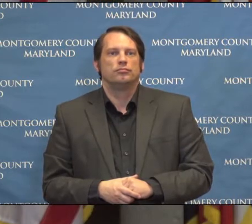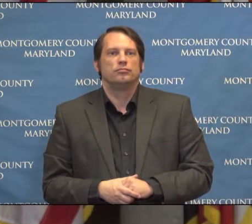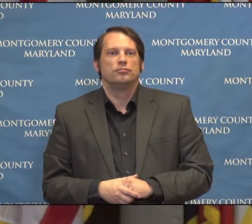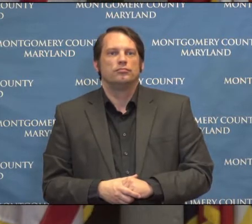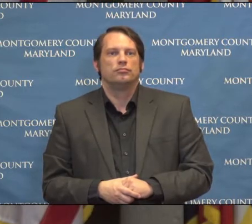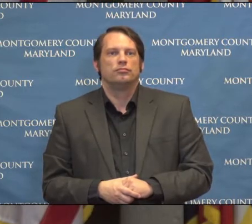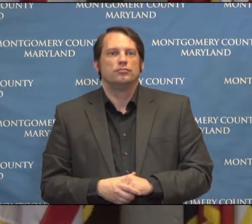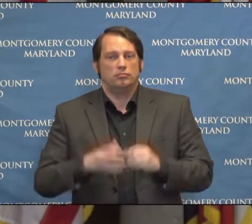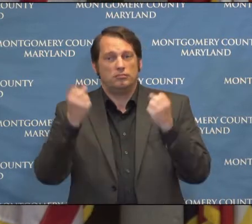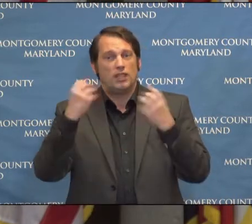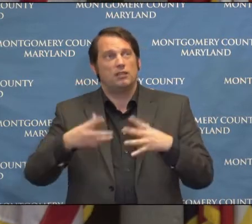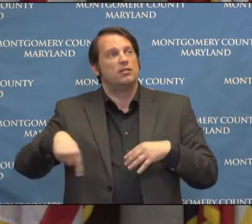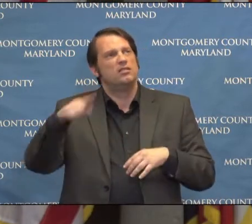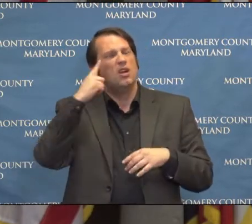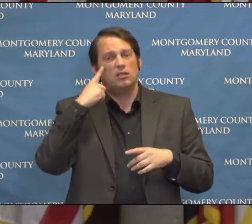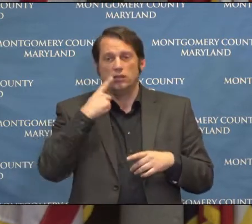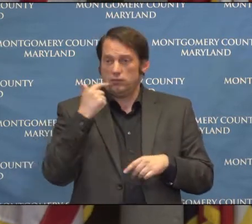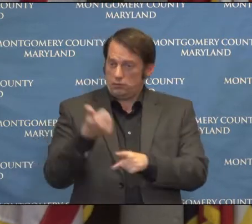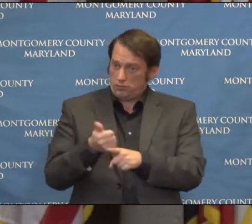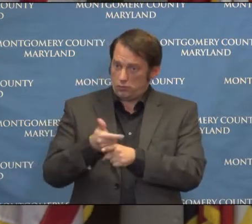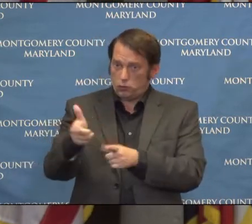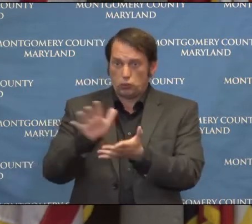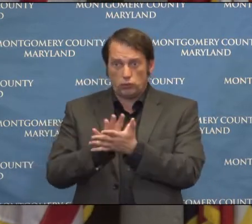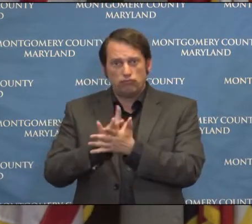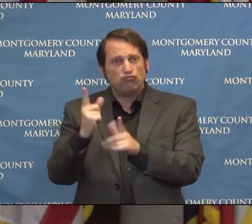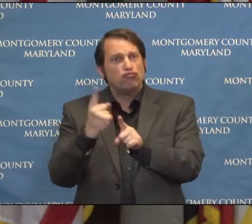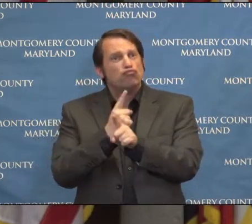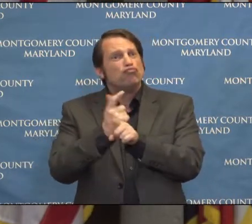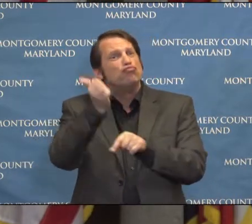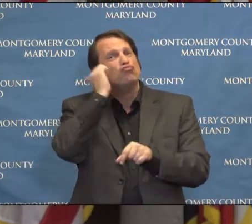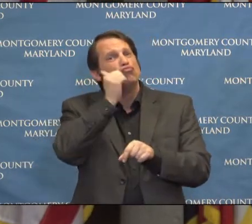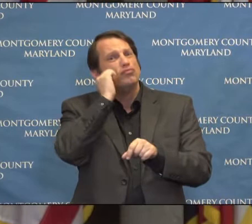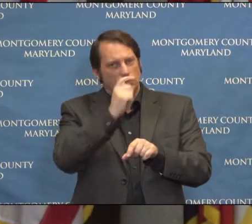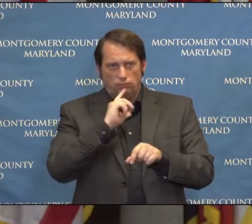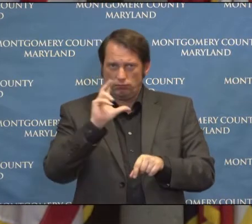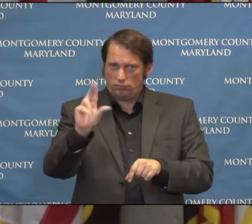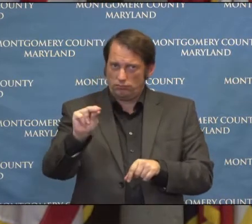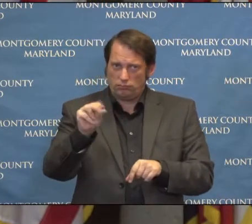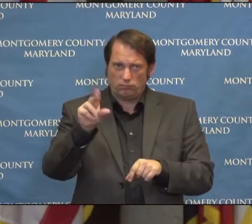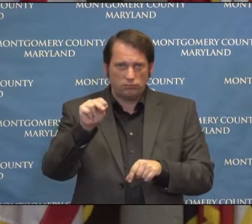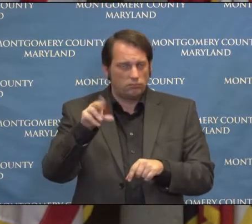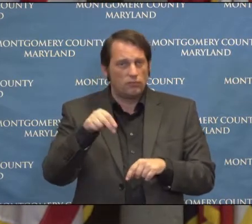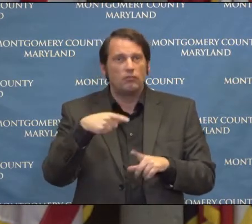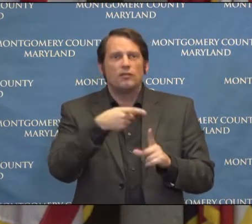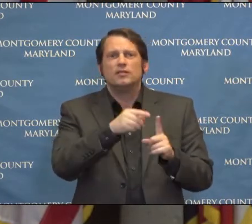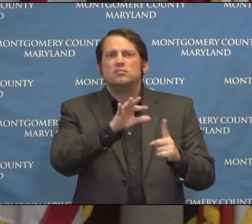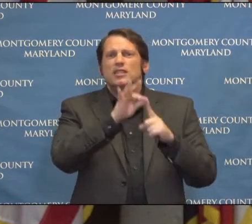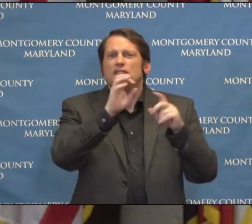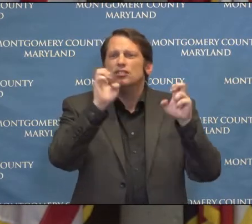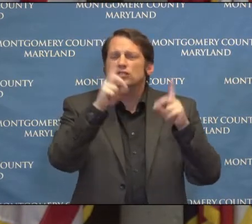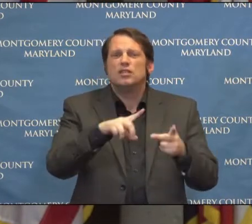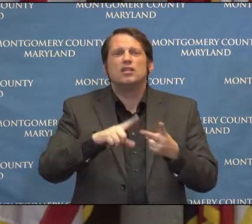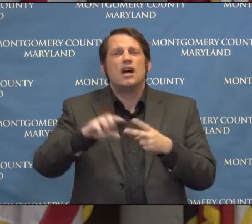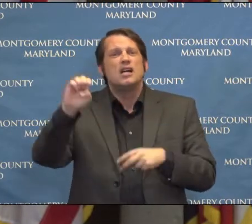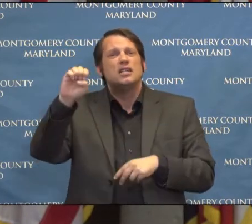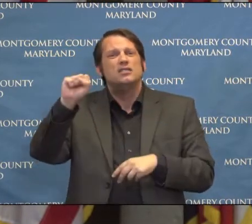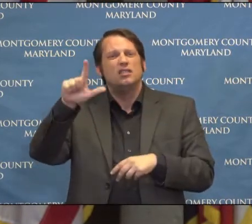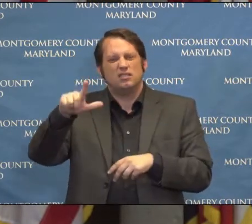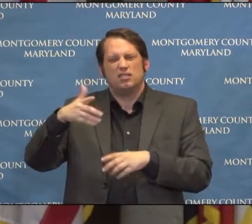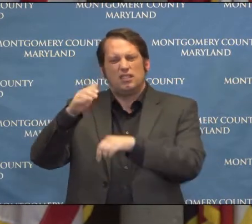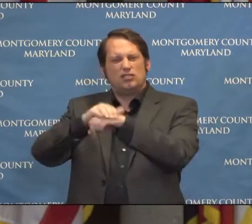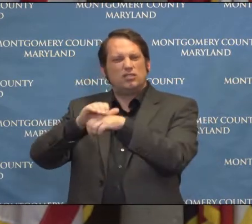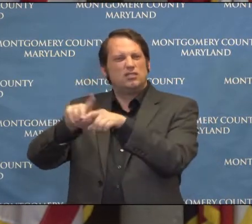they're receiving ESOL services, special ed student services, regular curricular support. It's a very